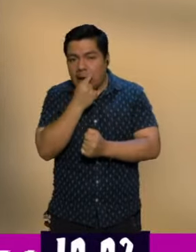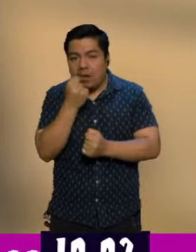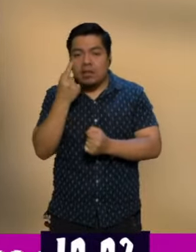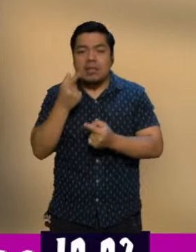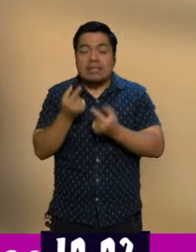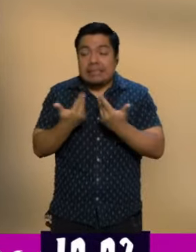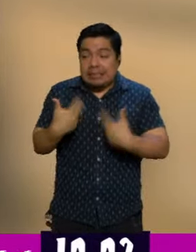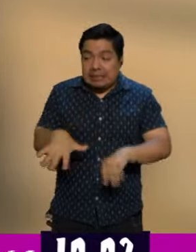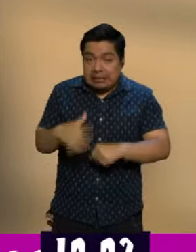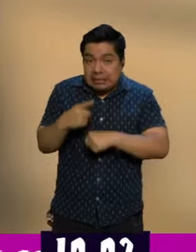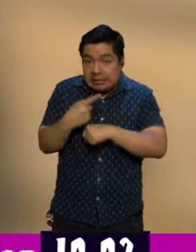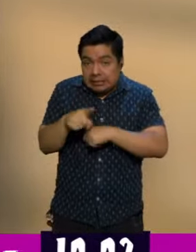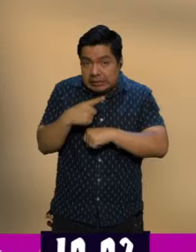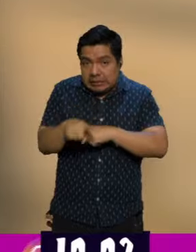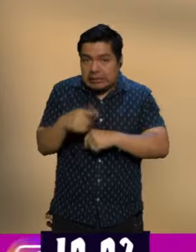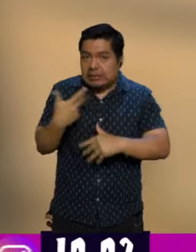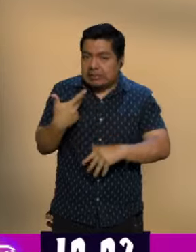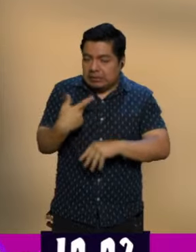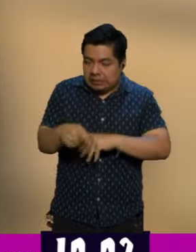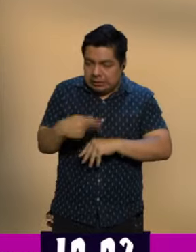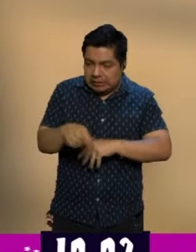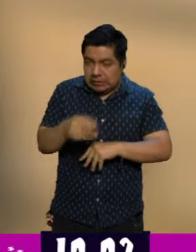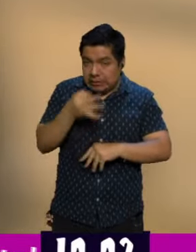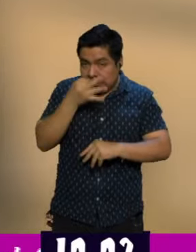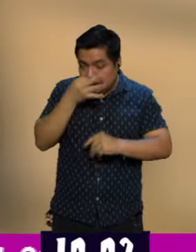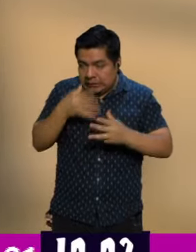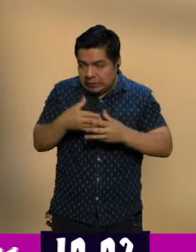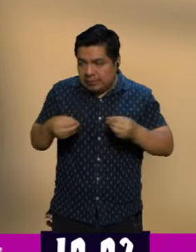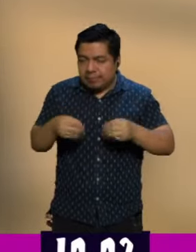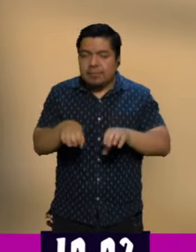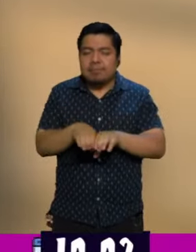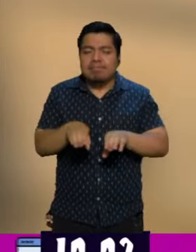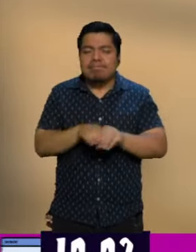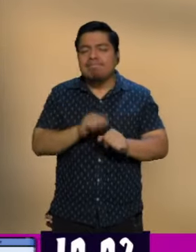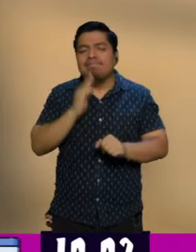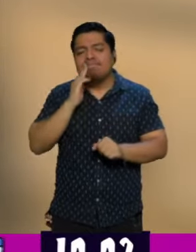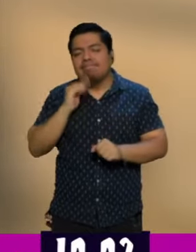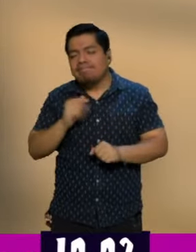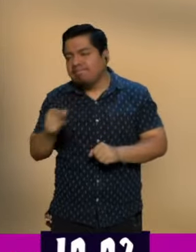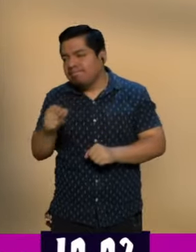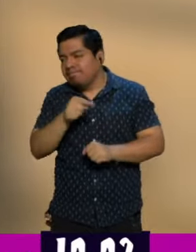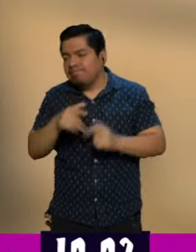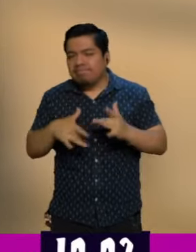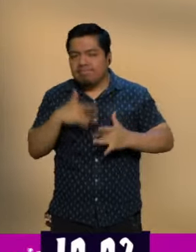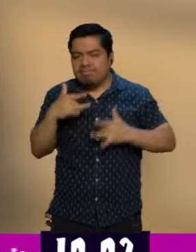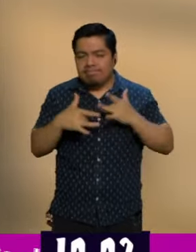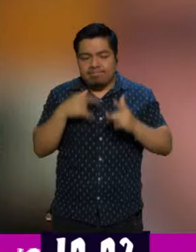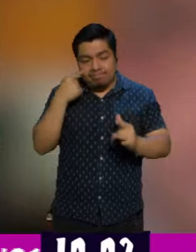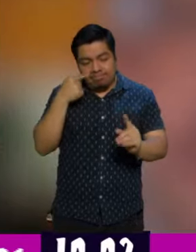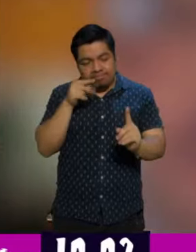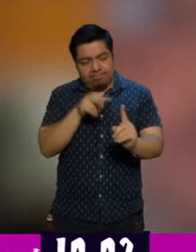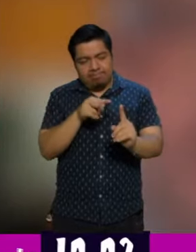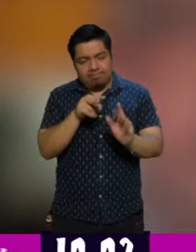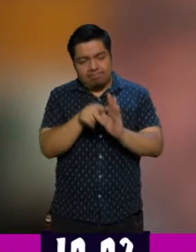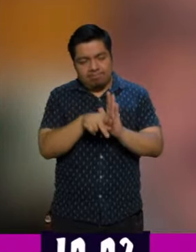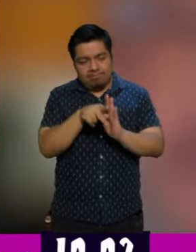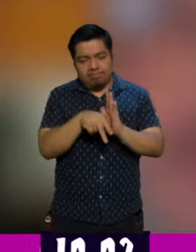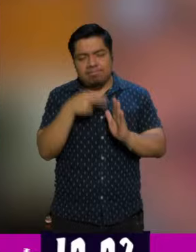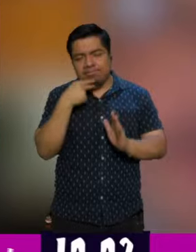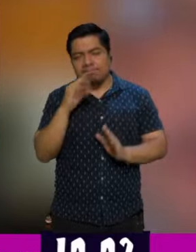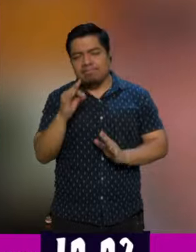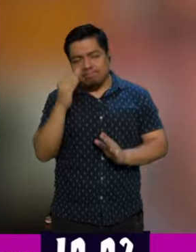species. So I think that's a strong message that I think people will take away when they see the show. Well,